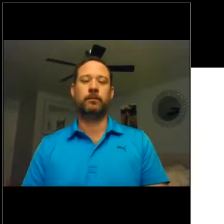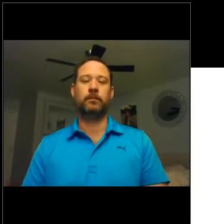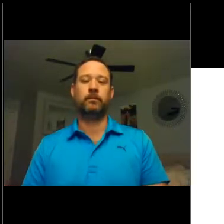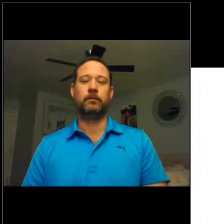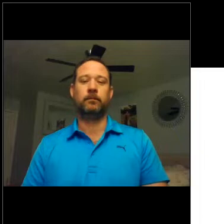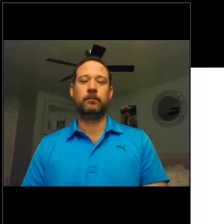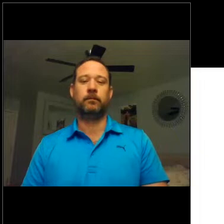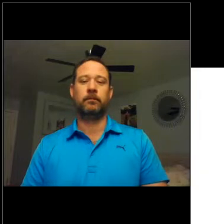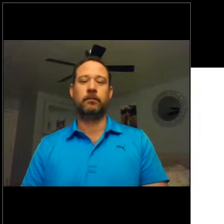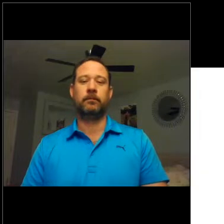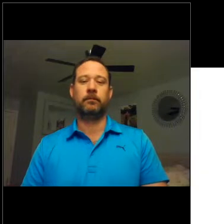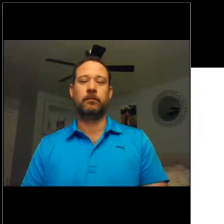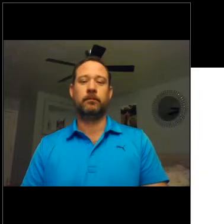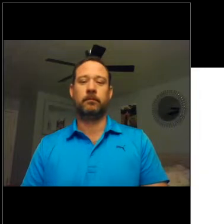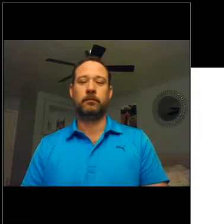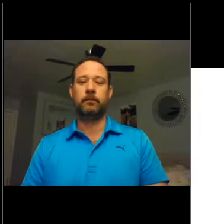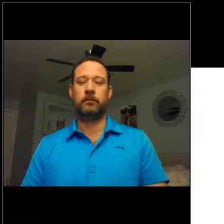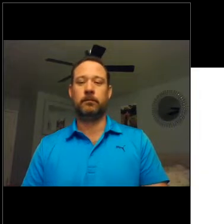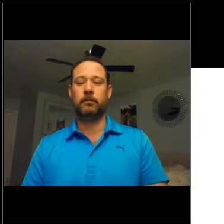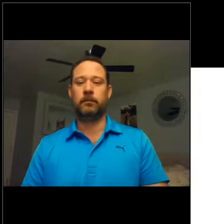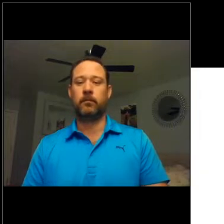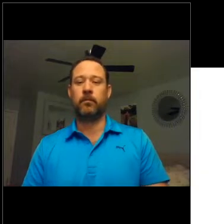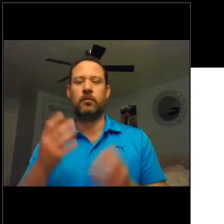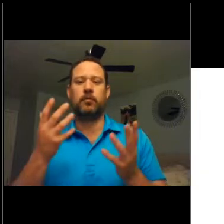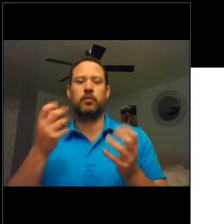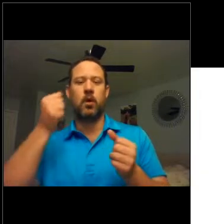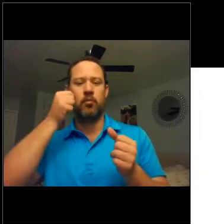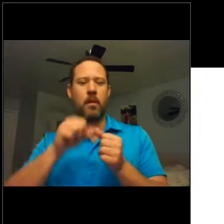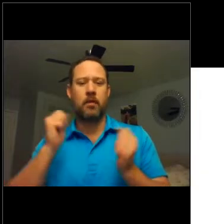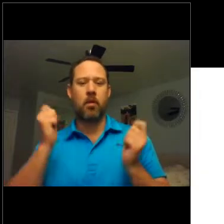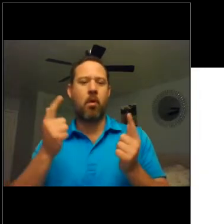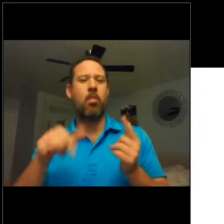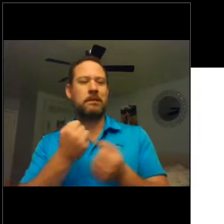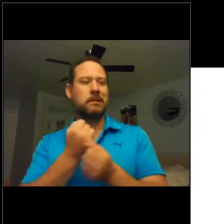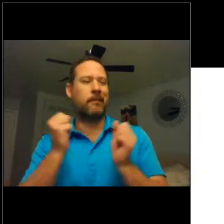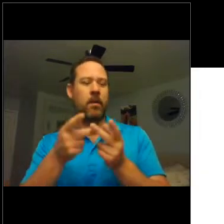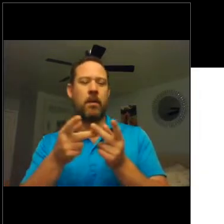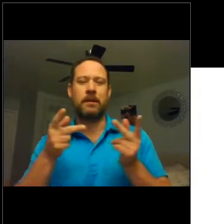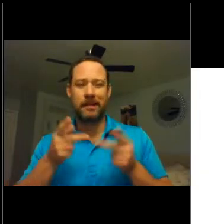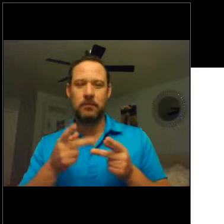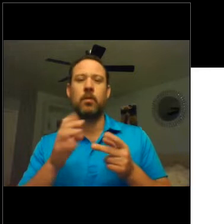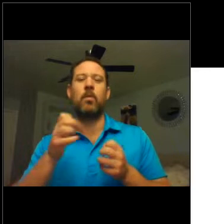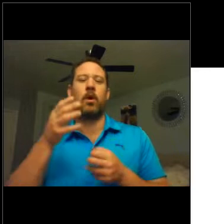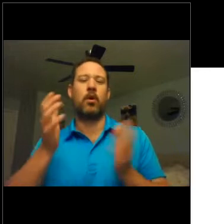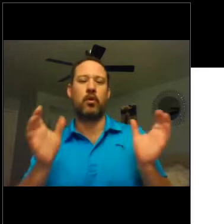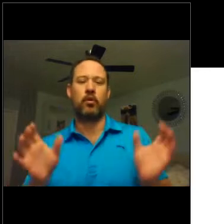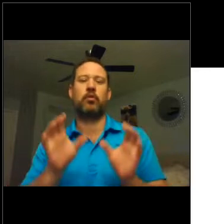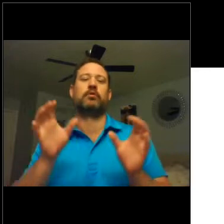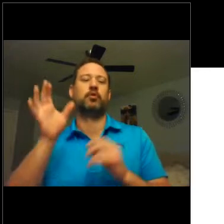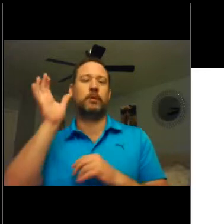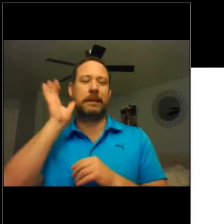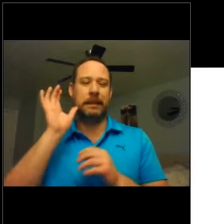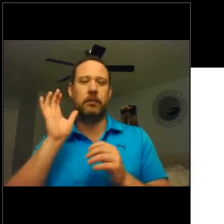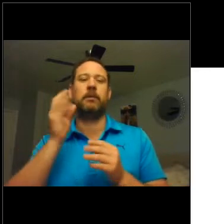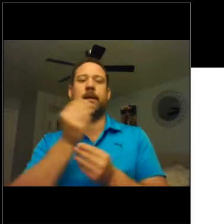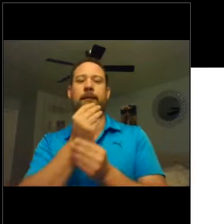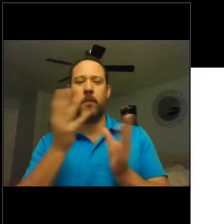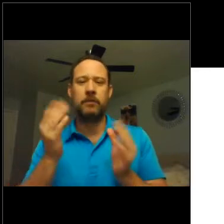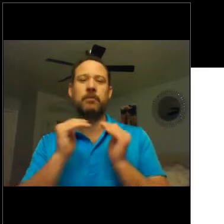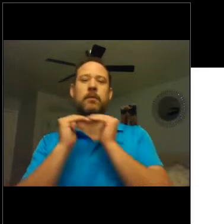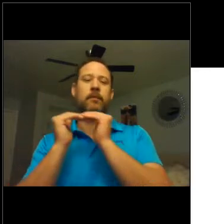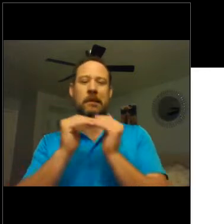want to remind folks that this is a safe space. We want to encourage you to share information regarding the Interagency Equity